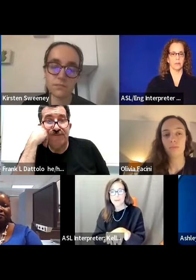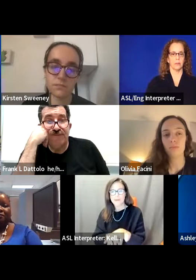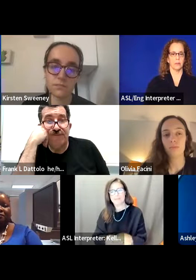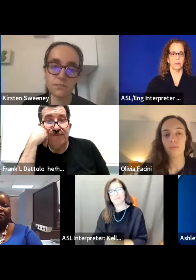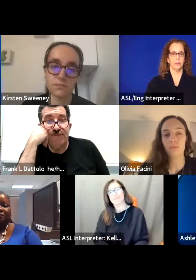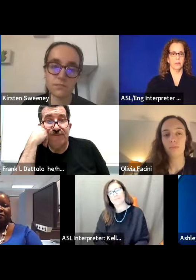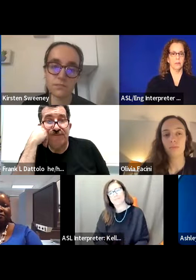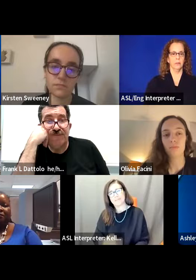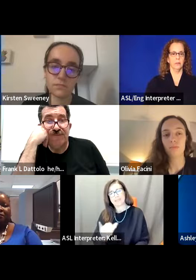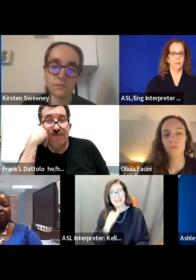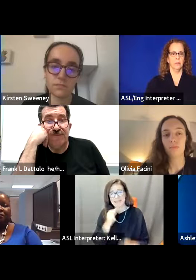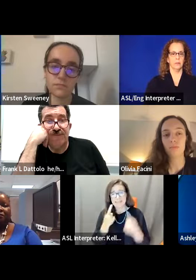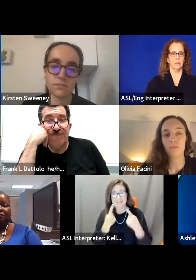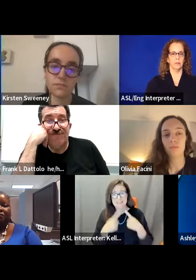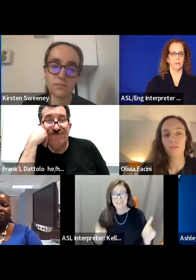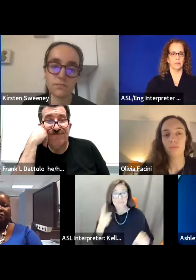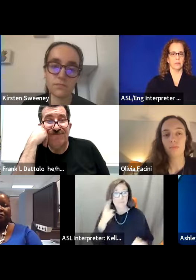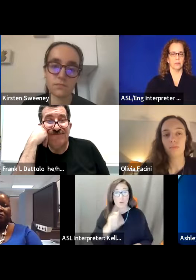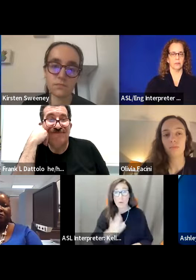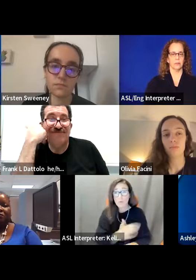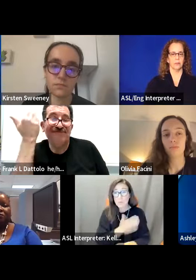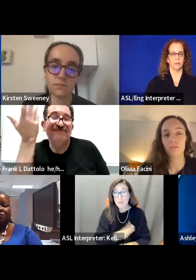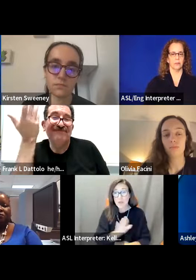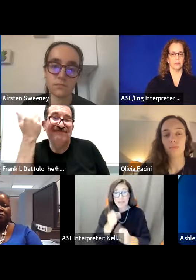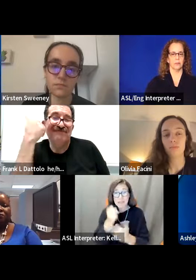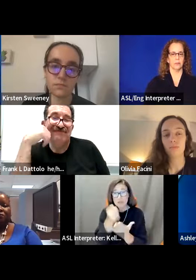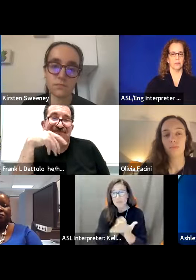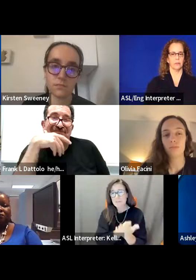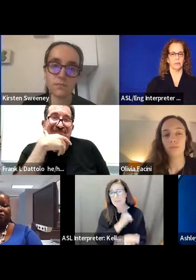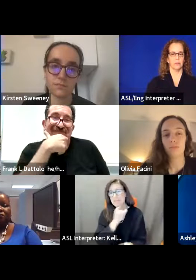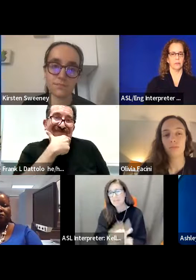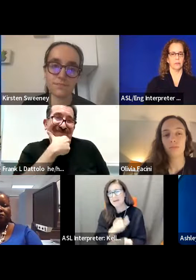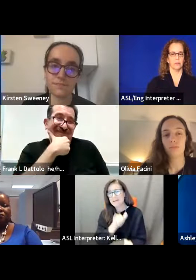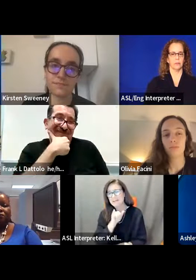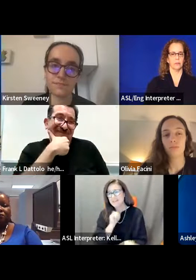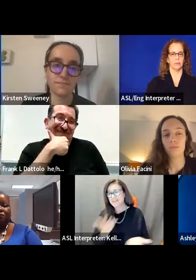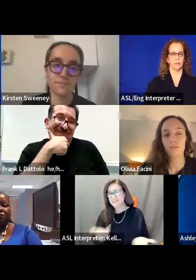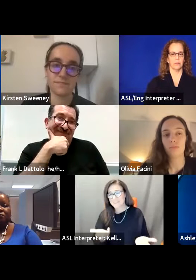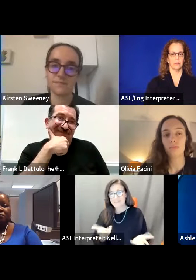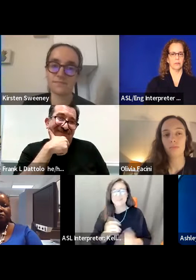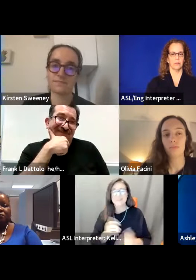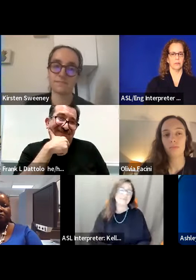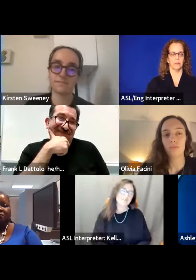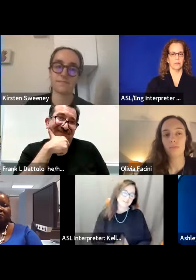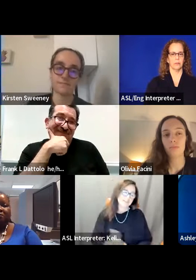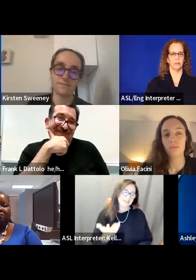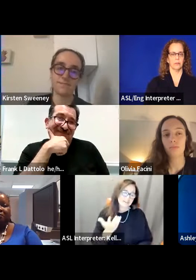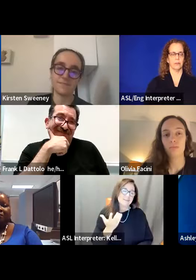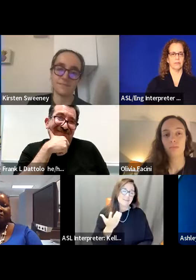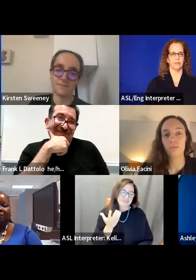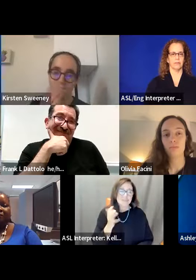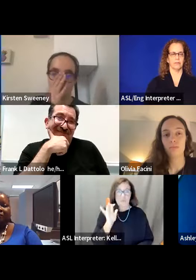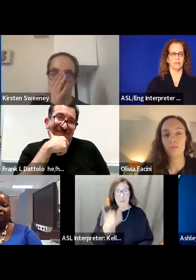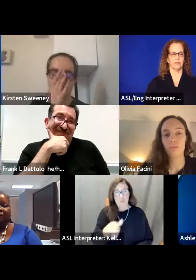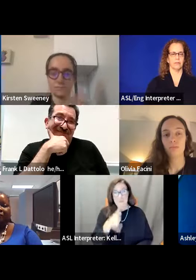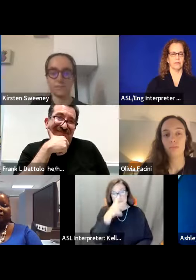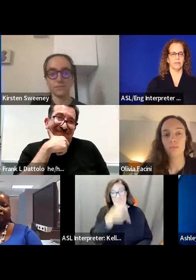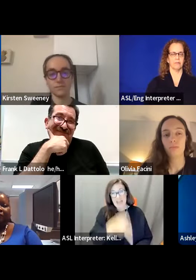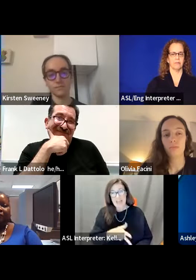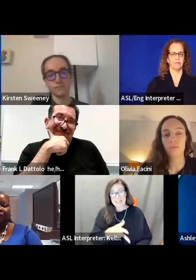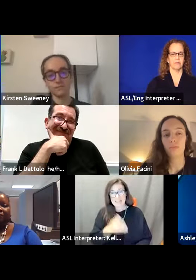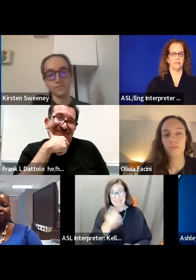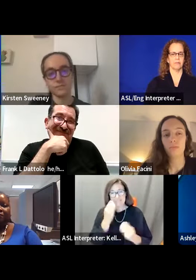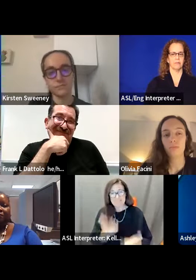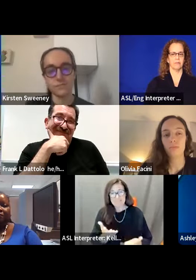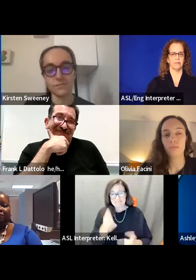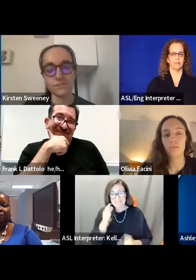that's not appropriate for something that's pre-scripted, like a musical. And so it was really, really bad. And so I